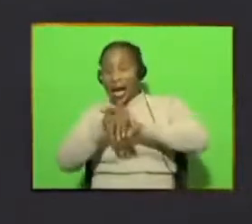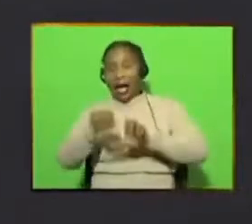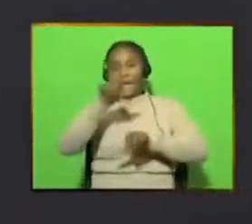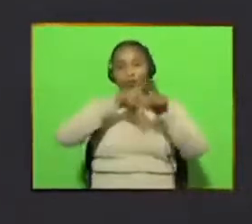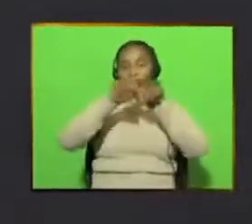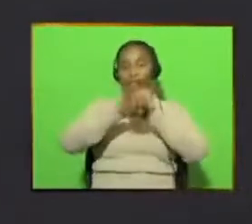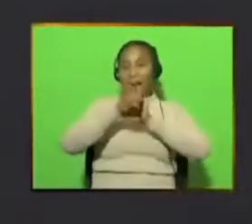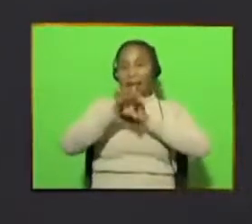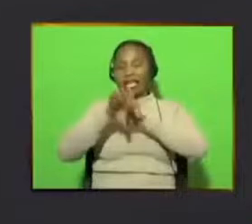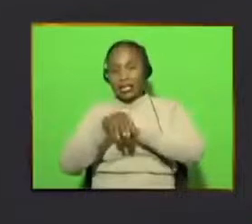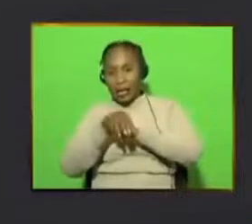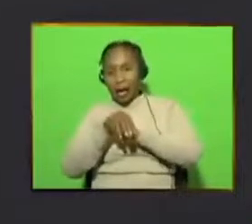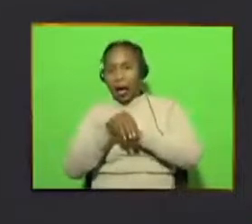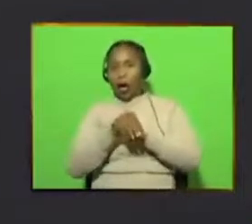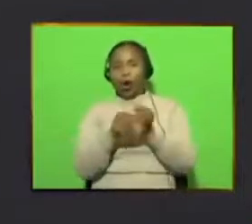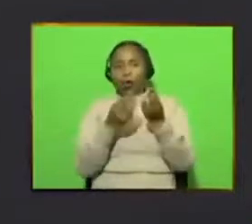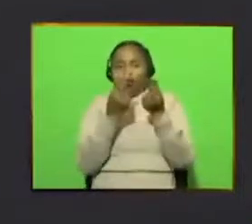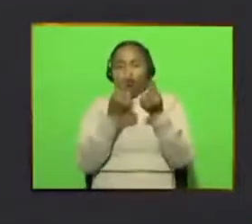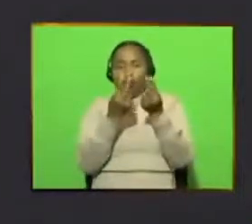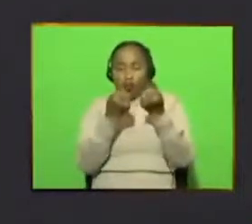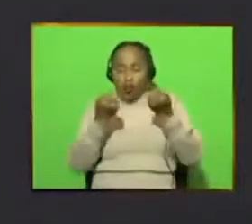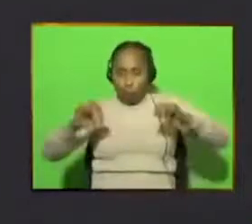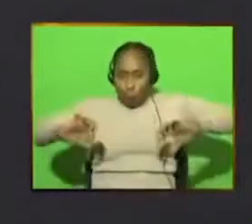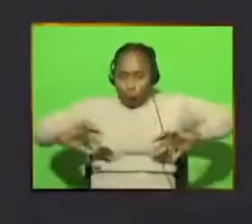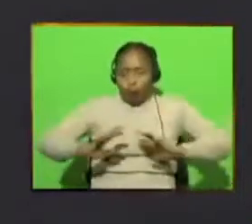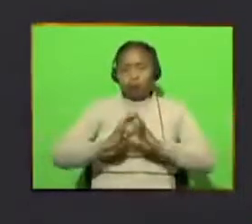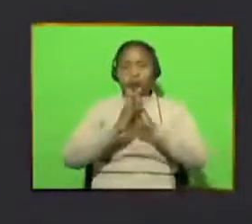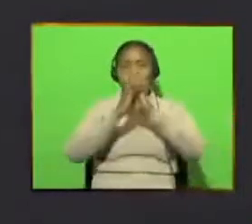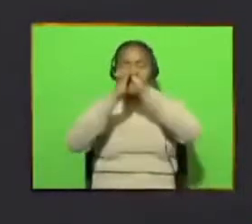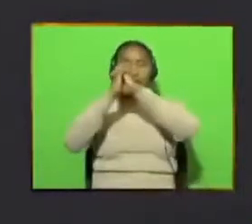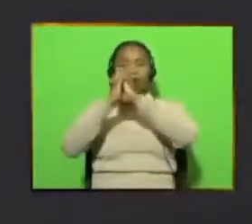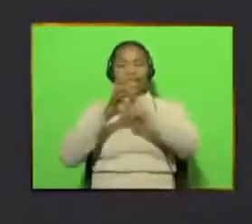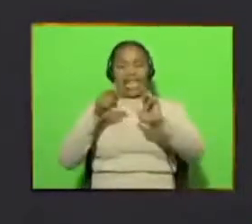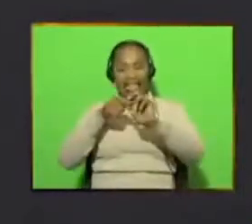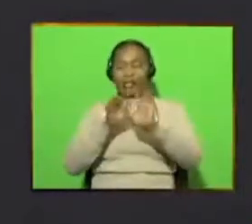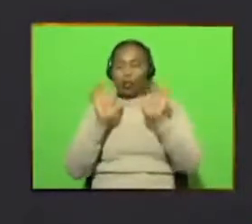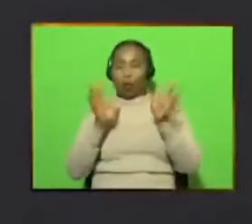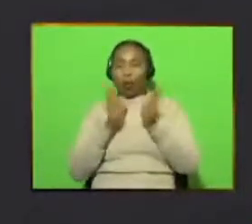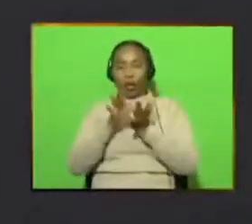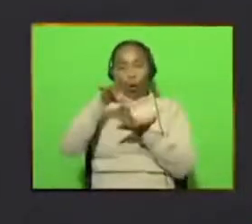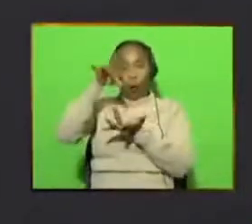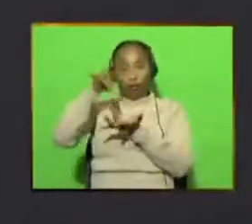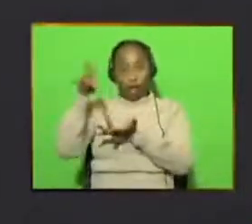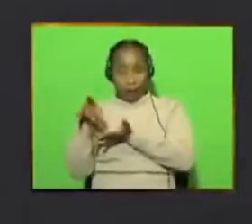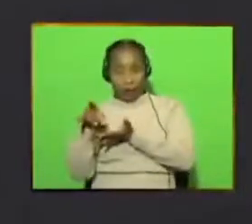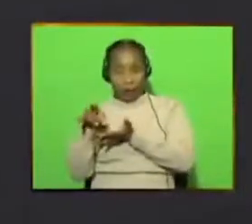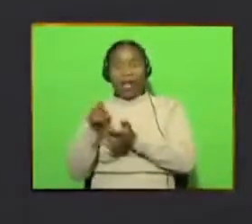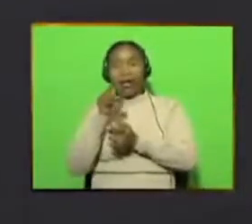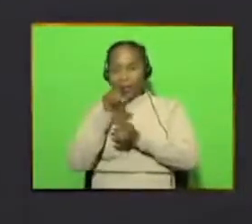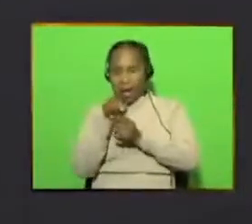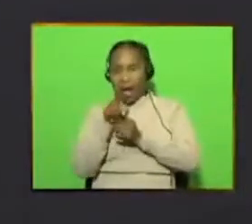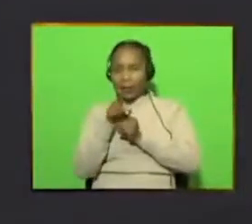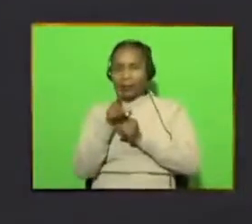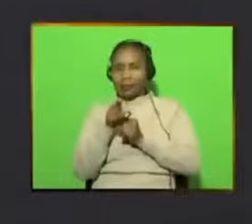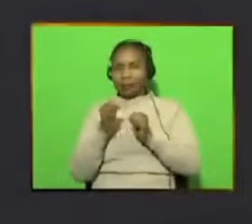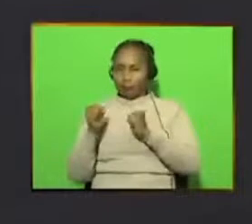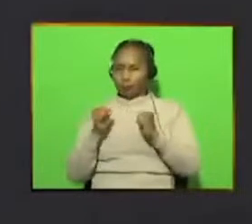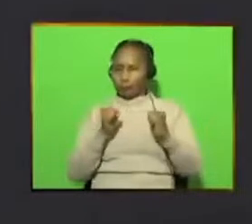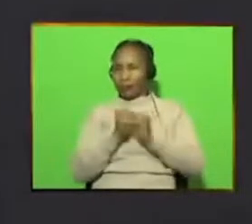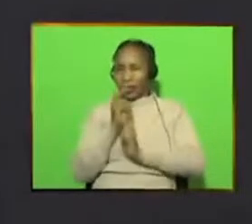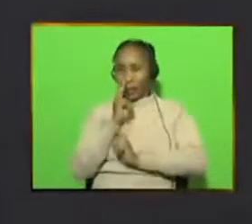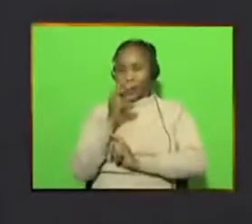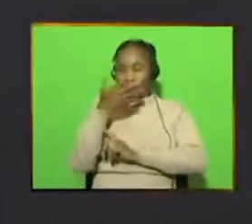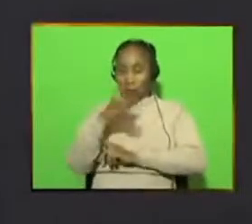hailing this new grand coalition as the high road option. Well, that remains to be seen,